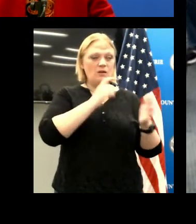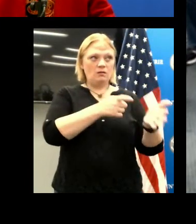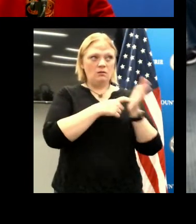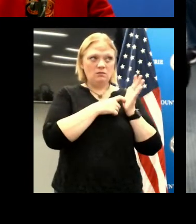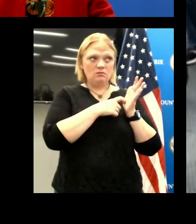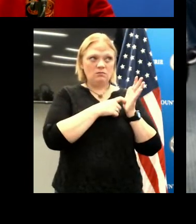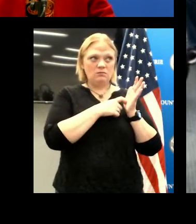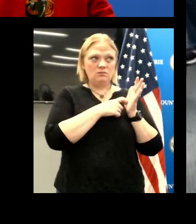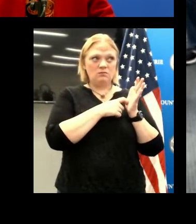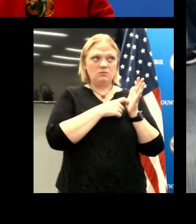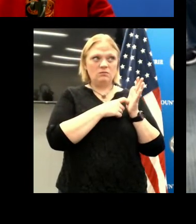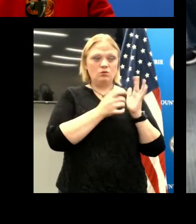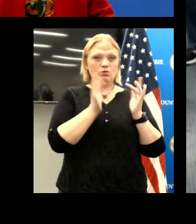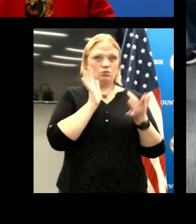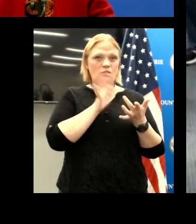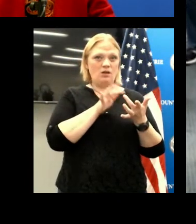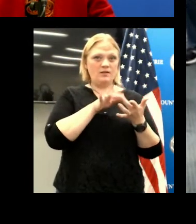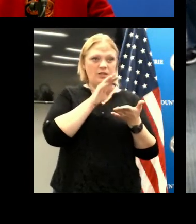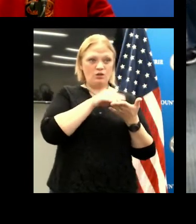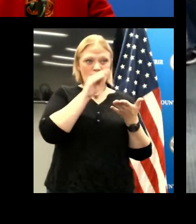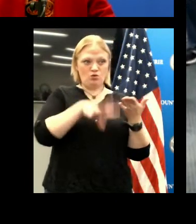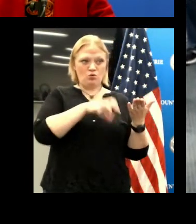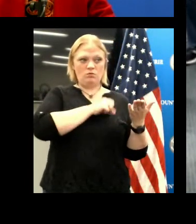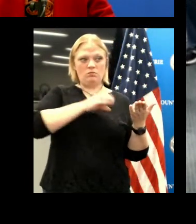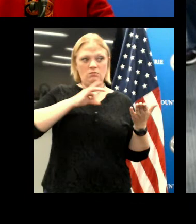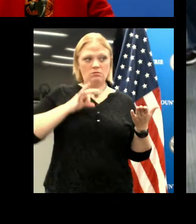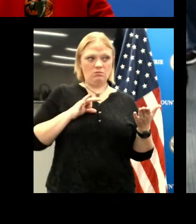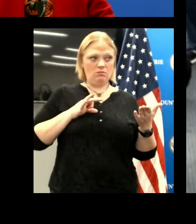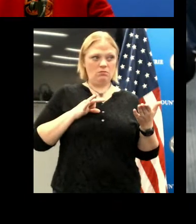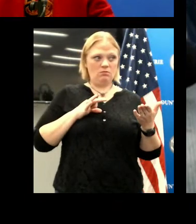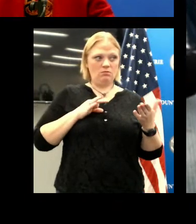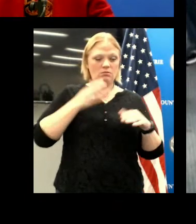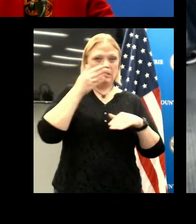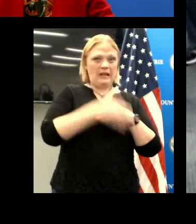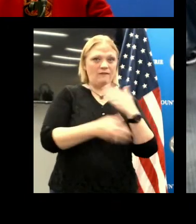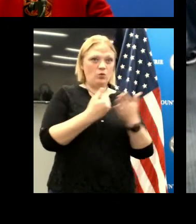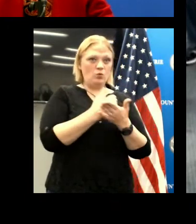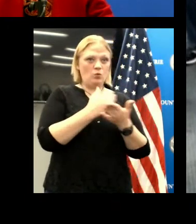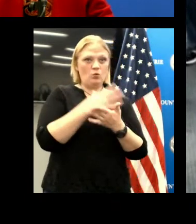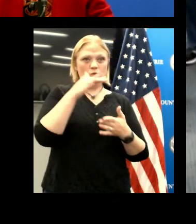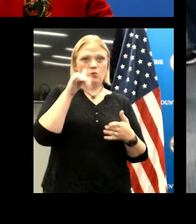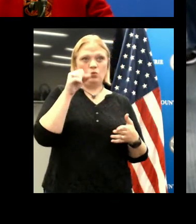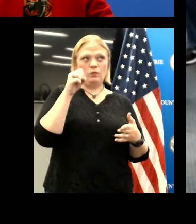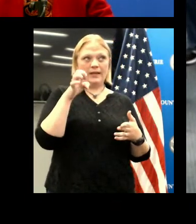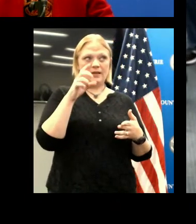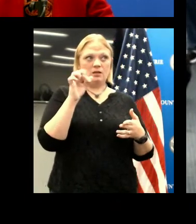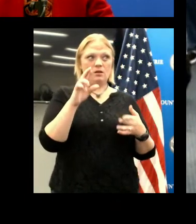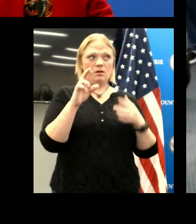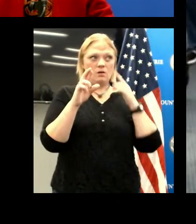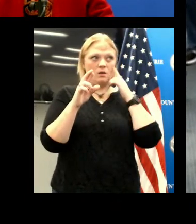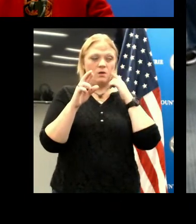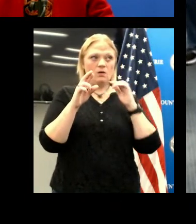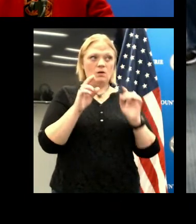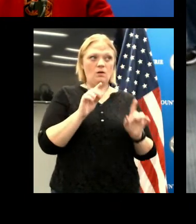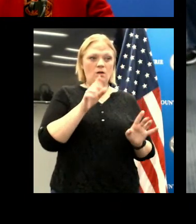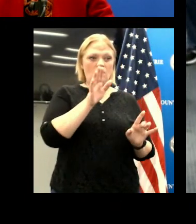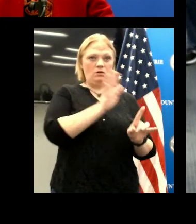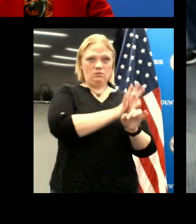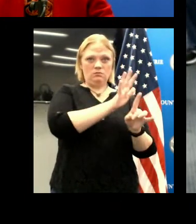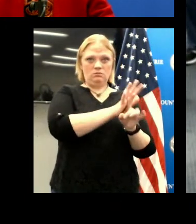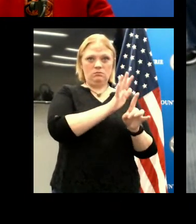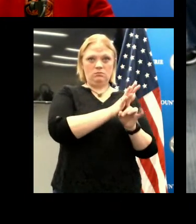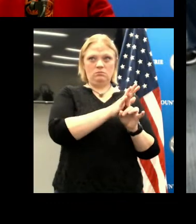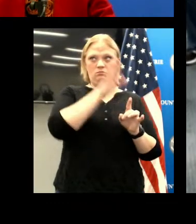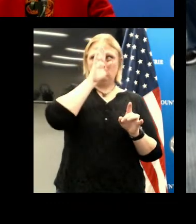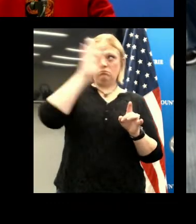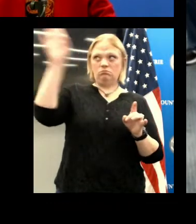are concerned, to contact students and faculty once there is a new case? Or is it just them contacting the state health